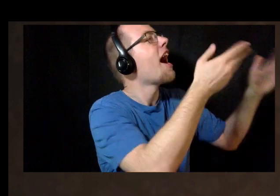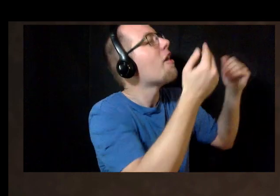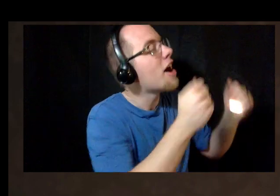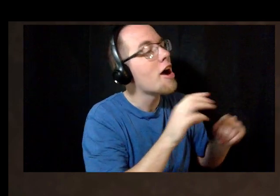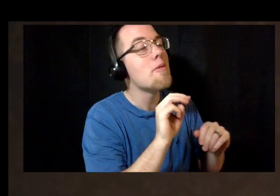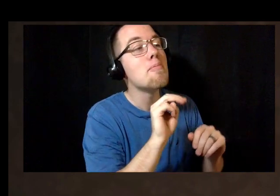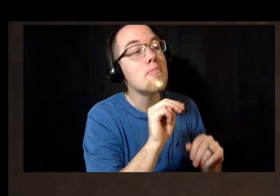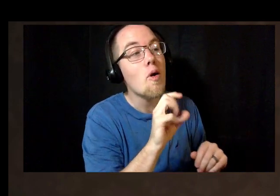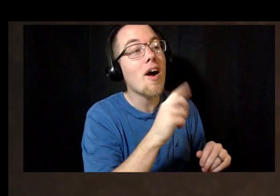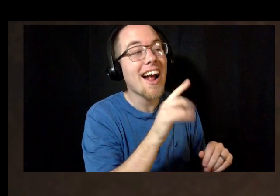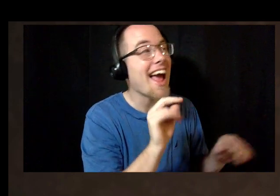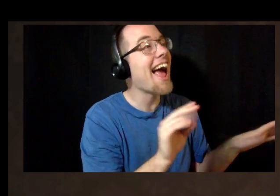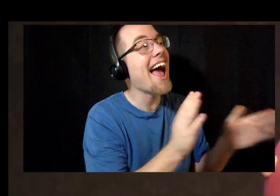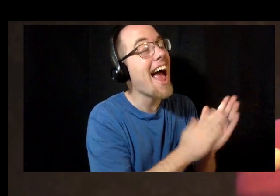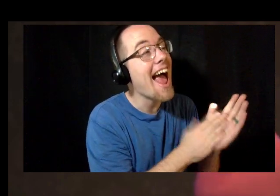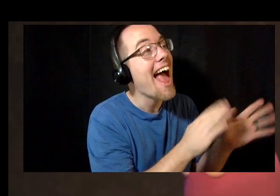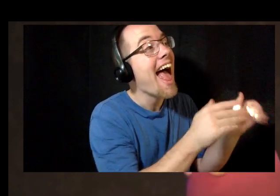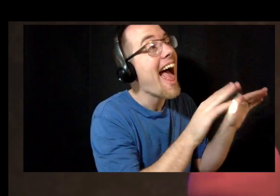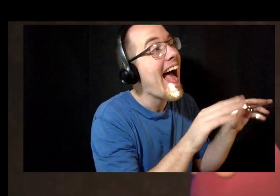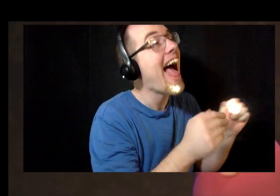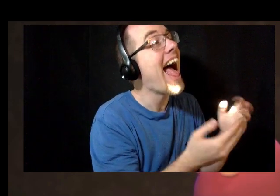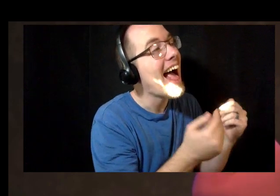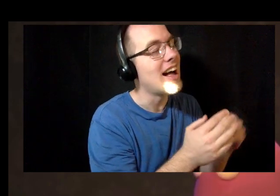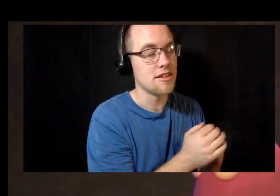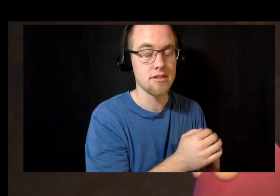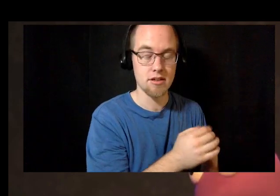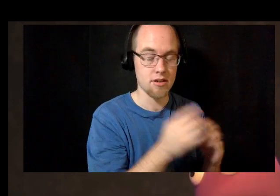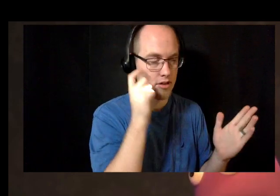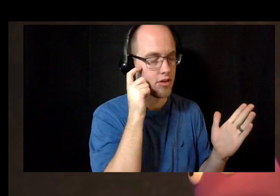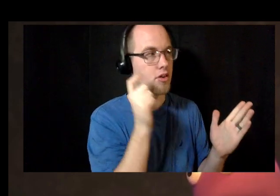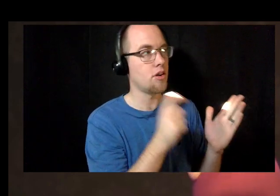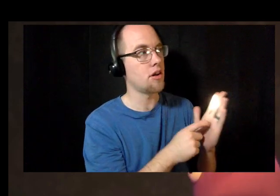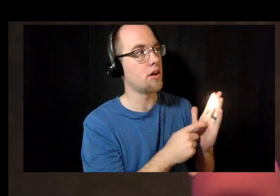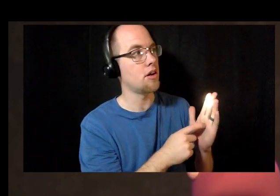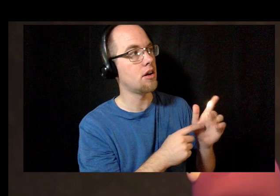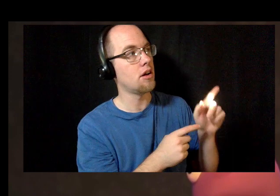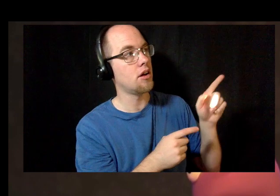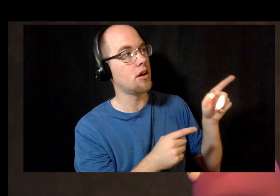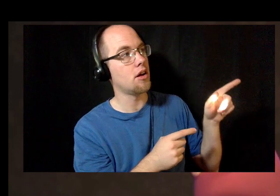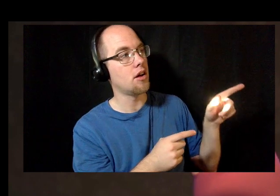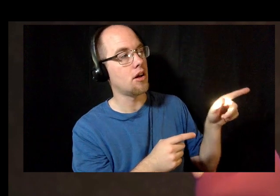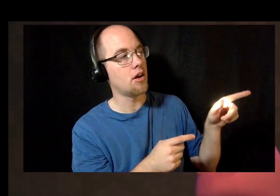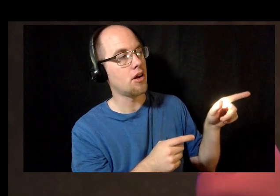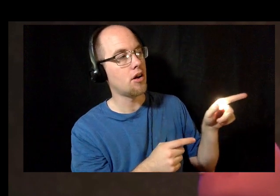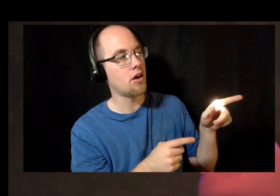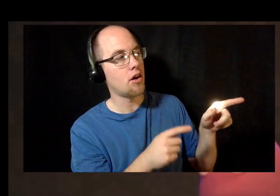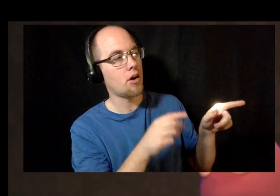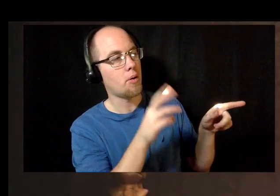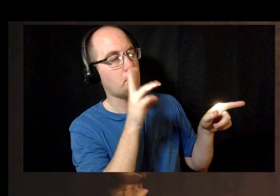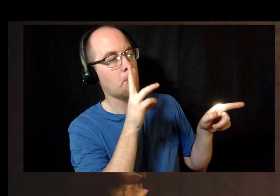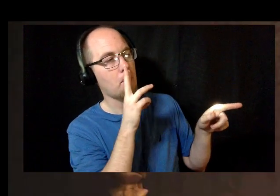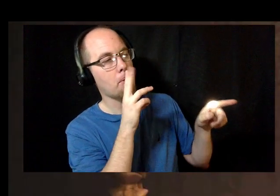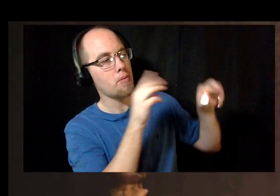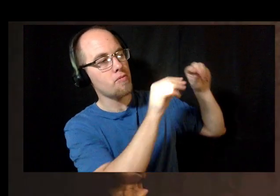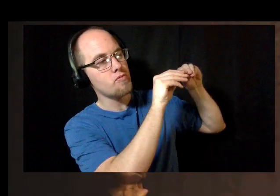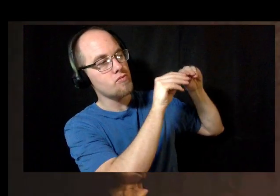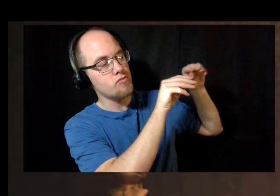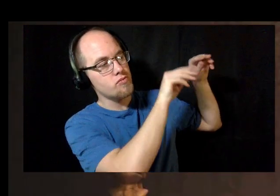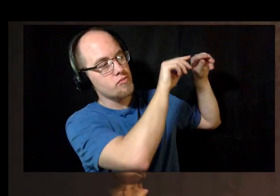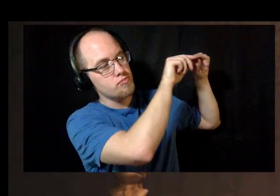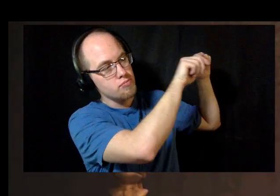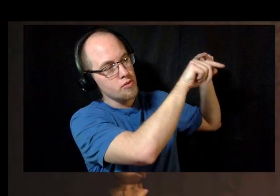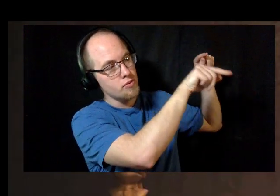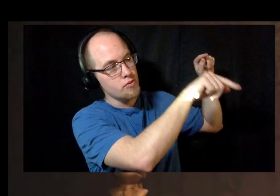moggy! And then I notice a small trickle of water start to come from the top